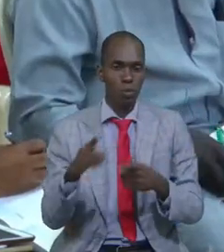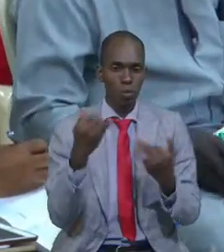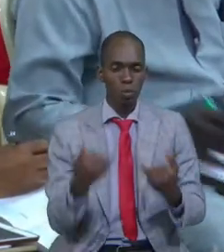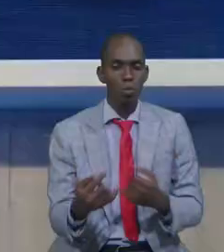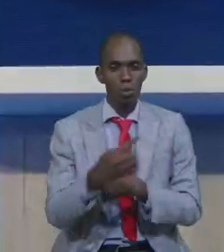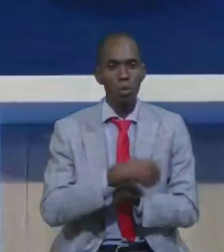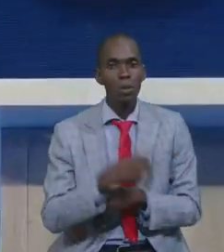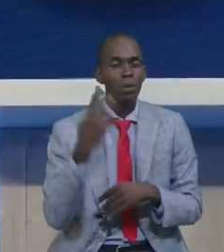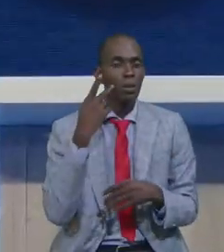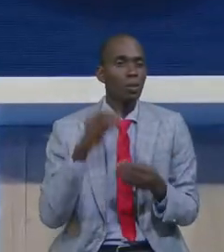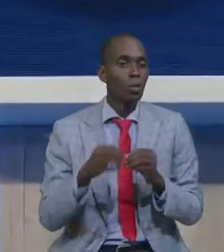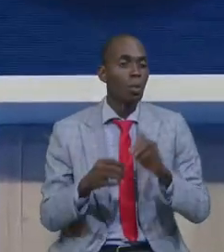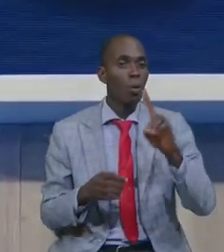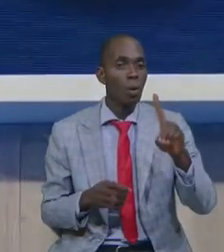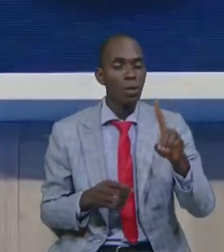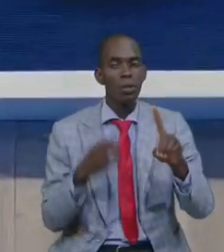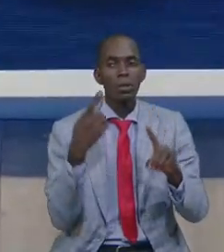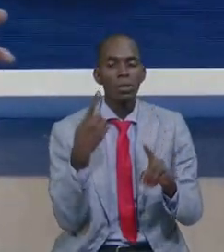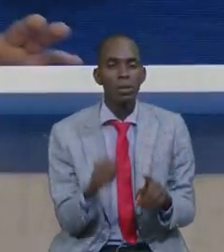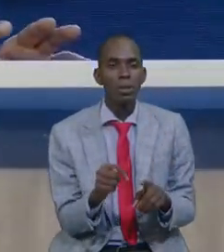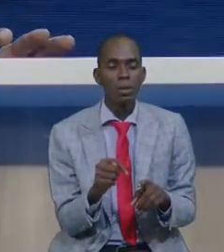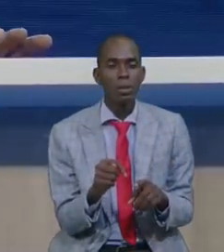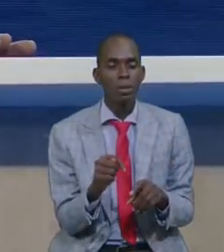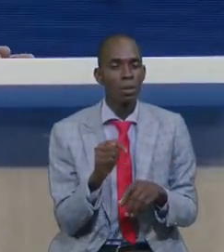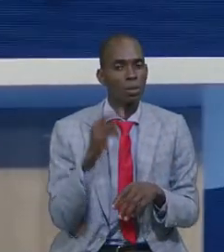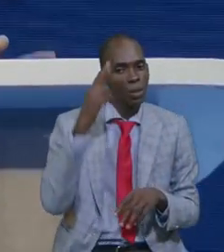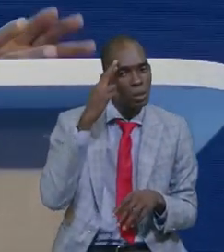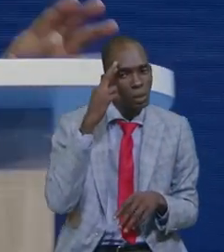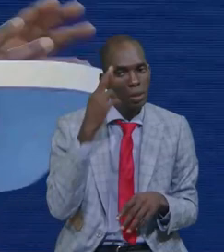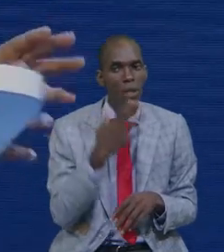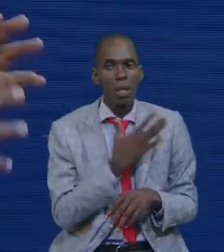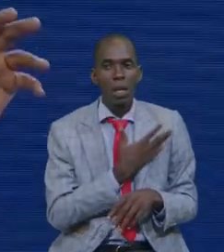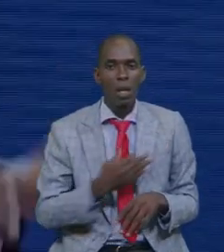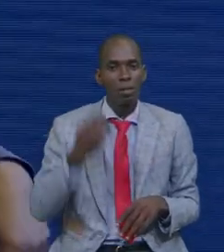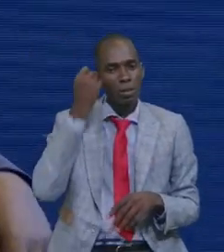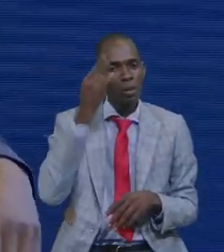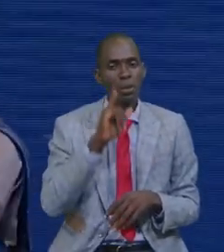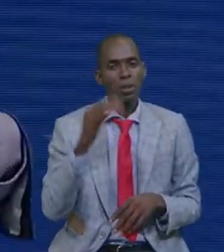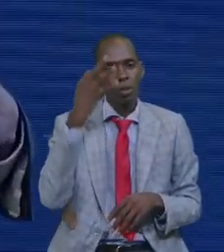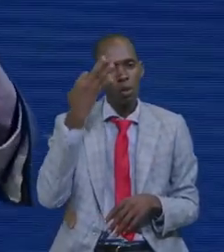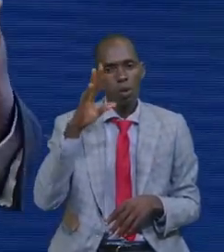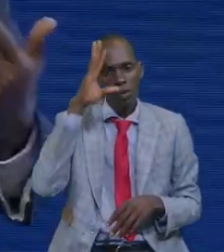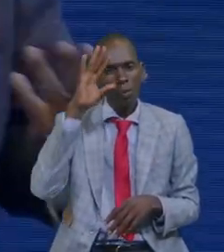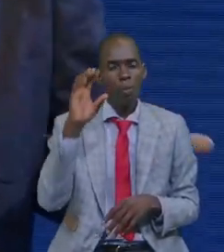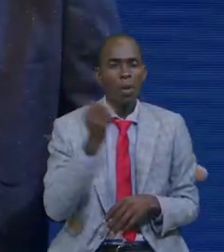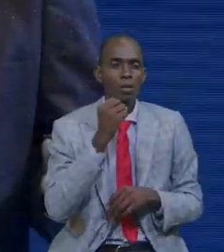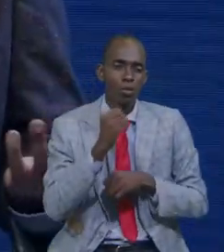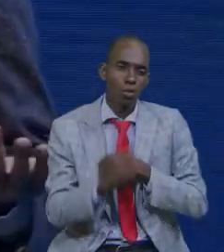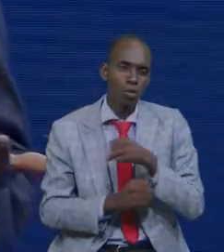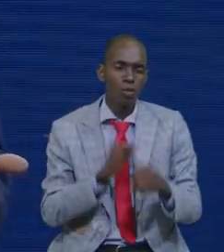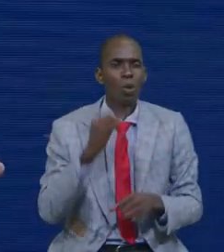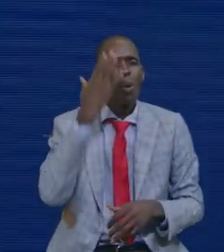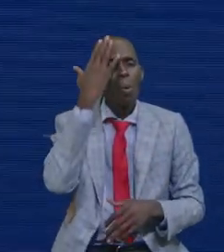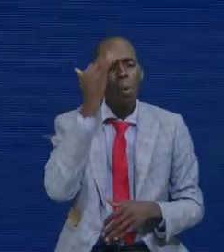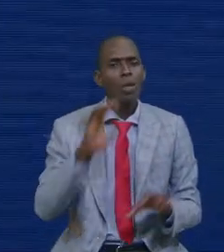Number one, the cause and the comprehension of man's suffering. Why do we